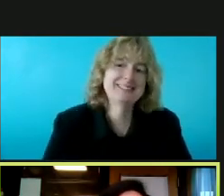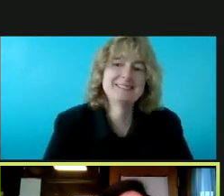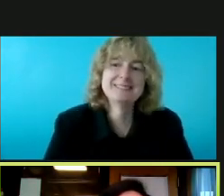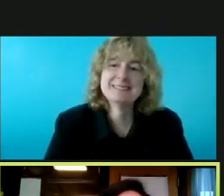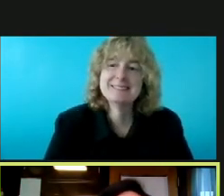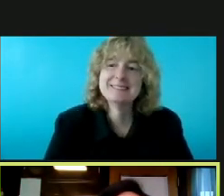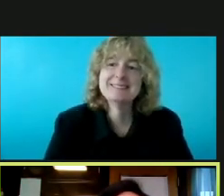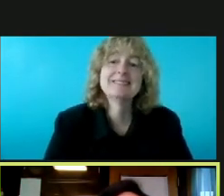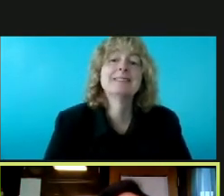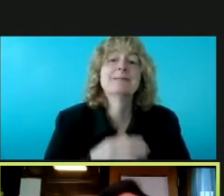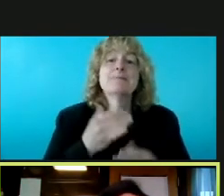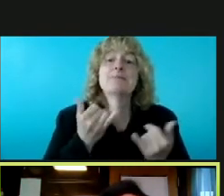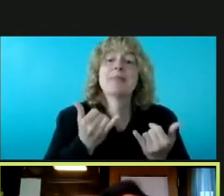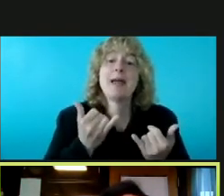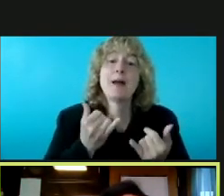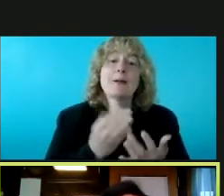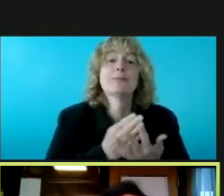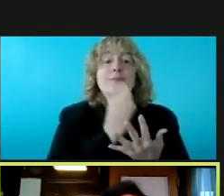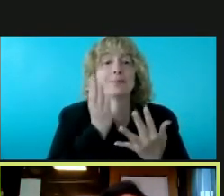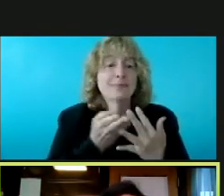have